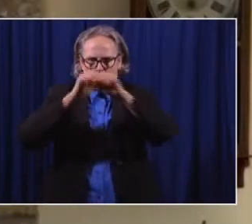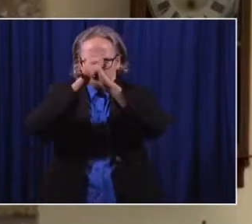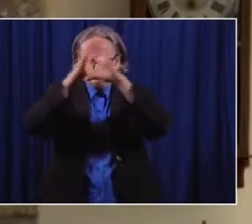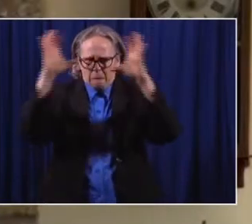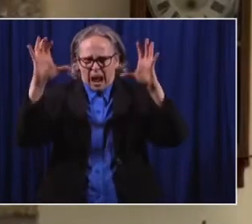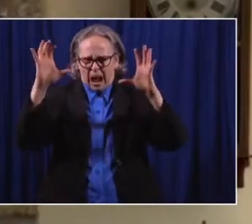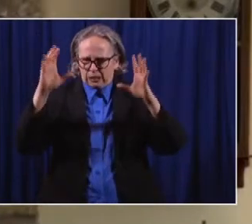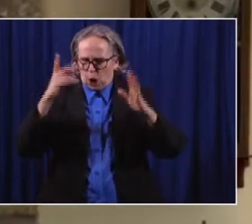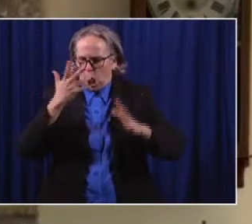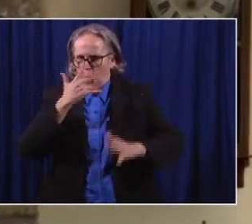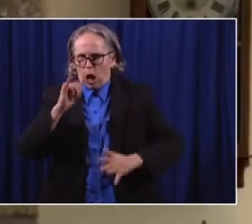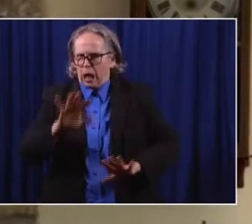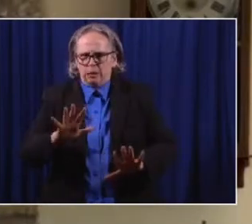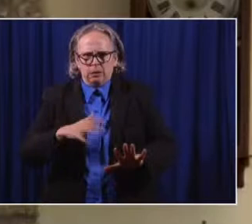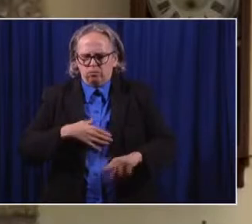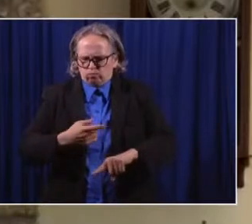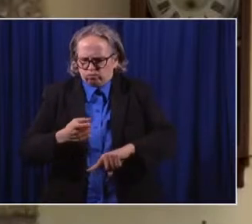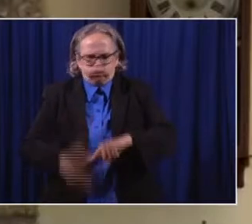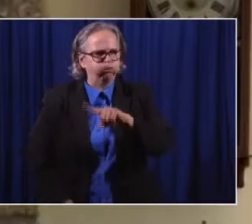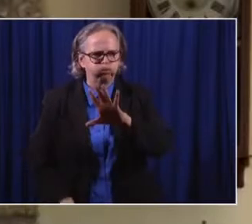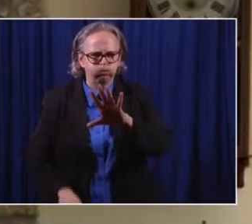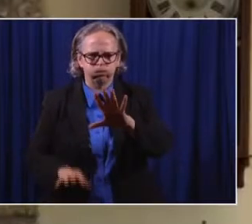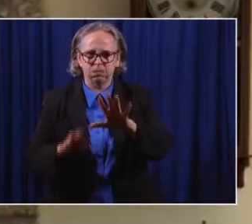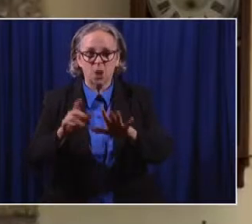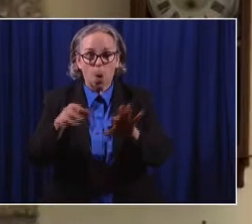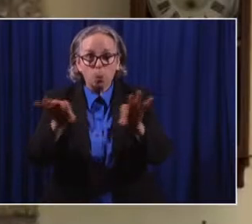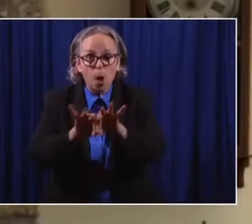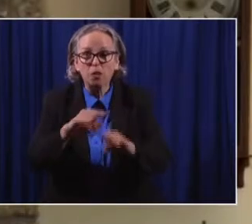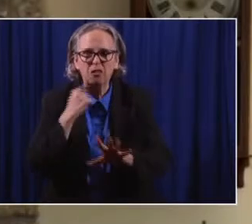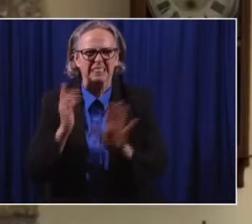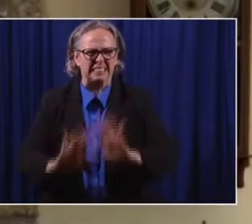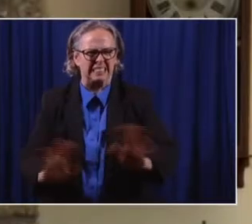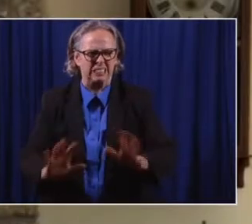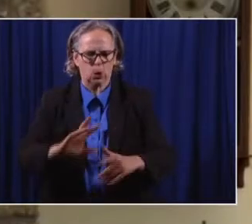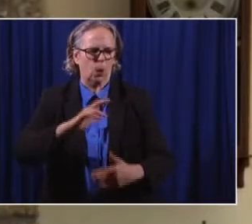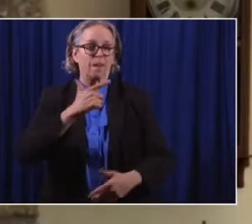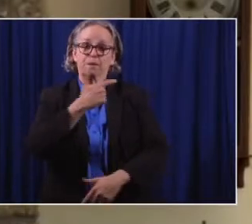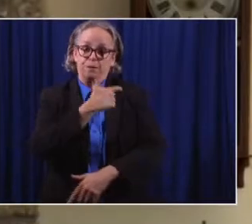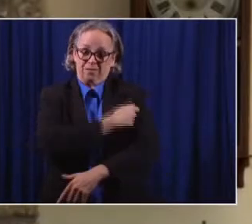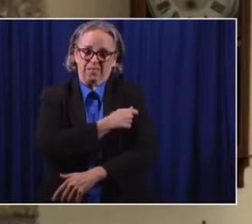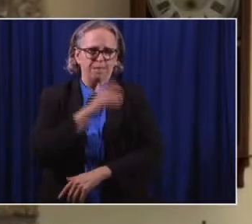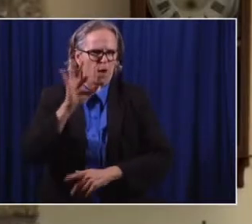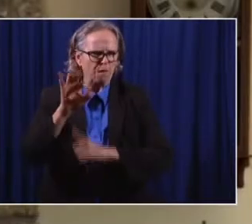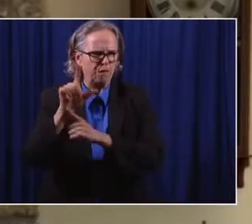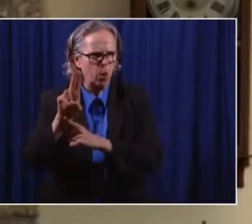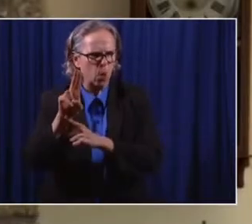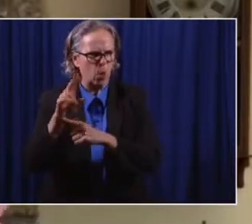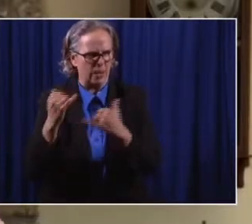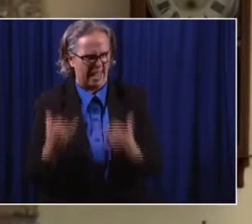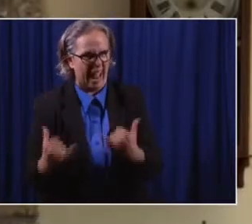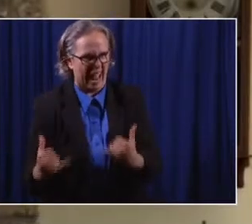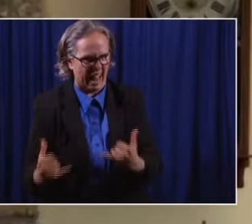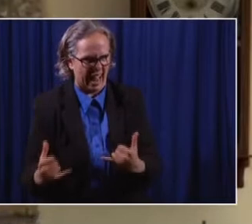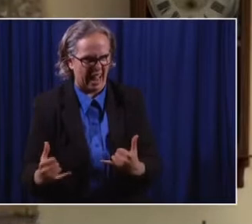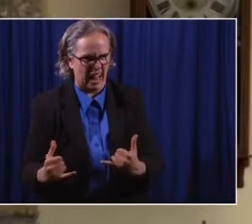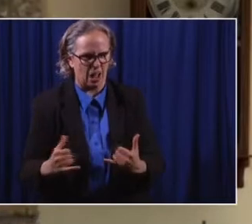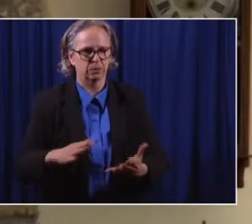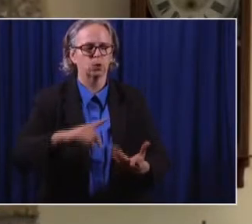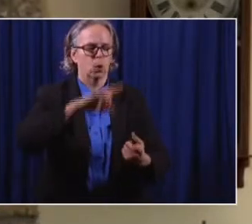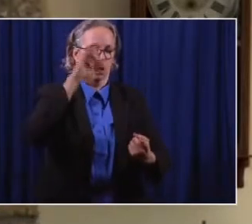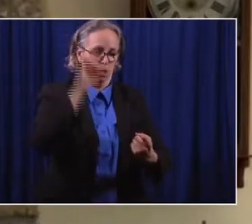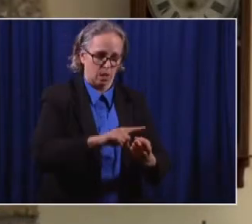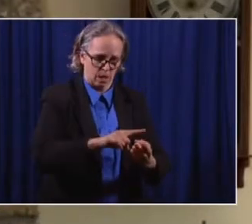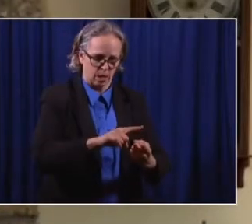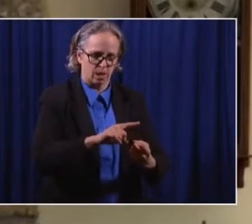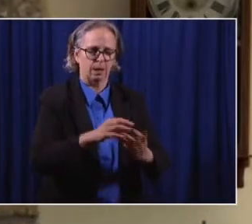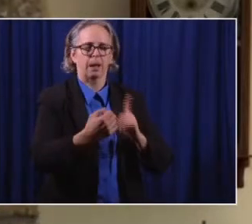dice on that. So get the flu shot. Flu shot, cuts down your chance of getting flu, but also your chance, if you do get it,